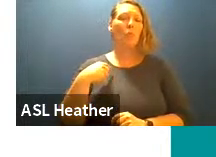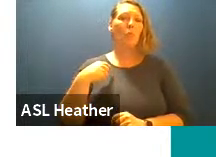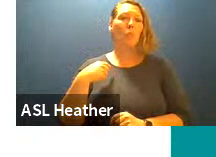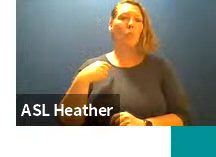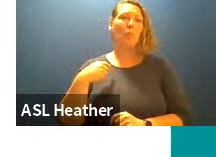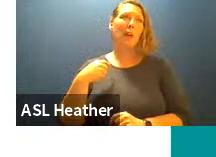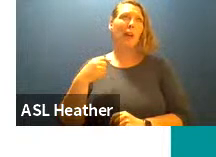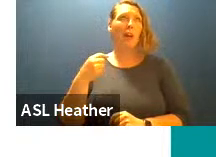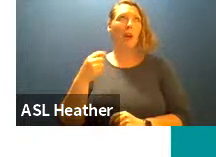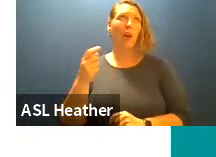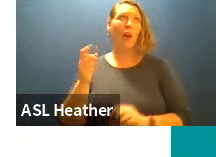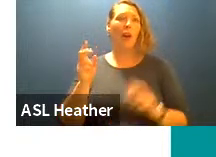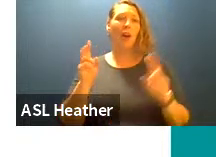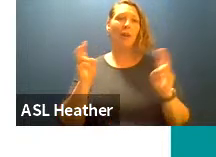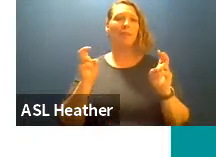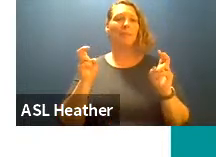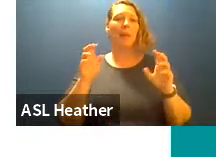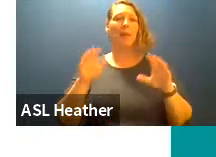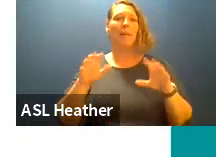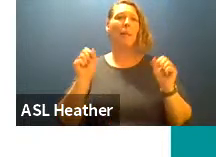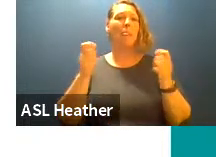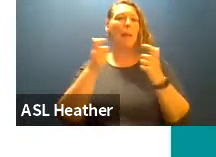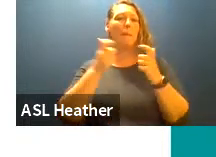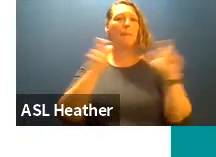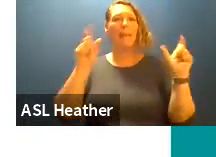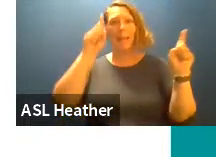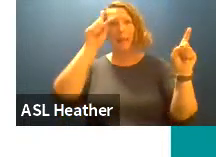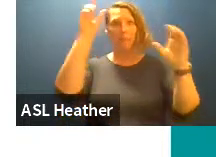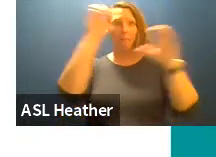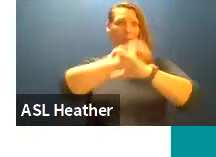taking our big picture direction